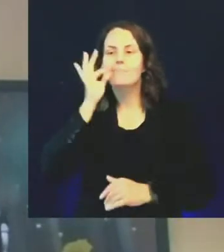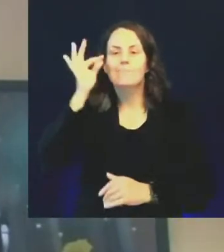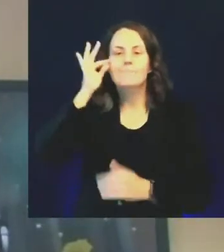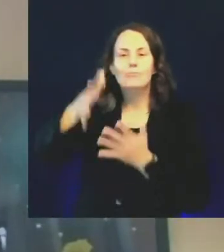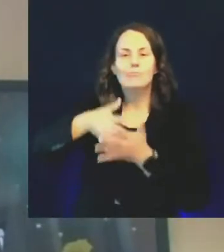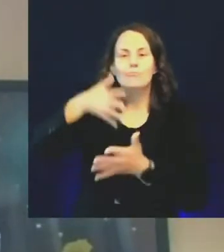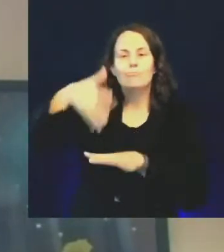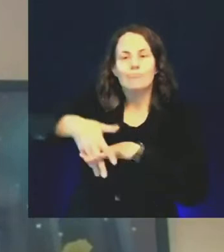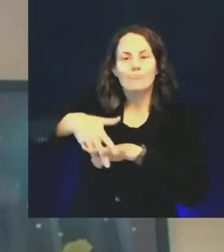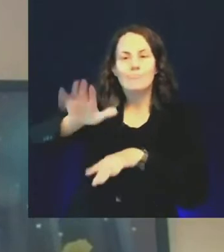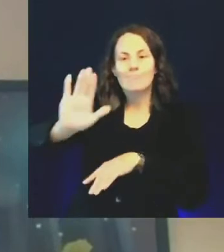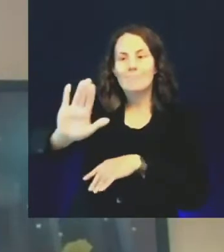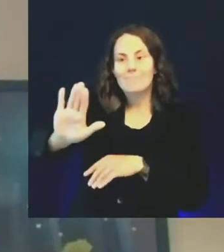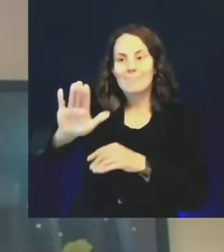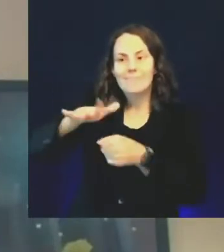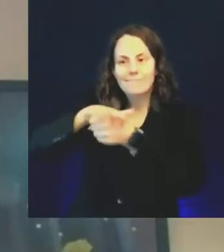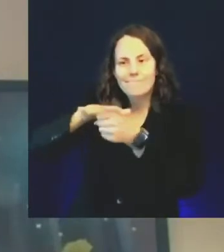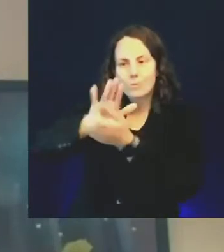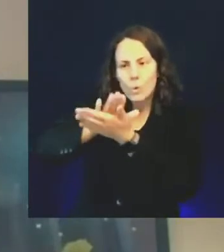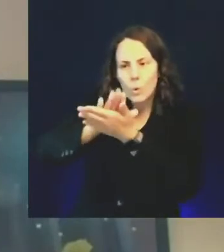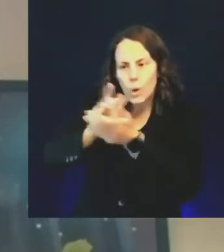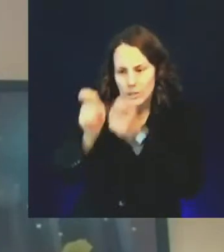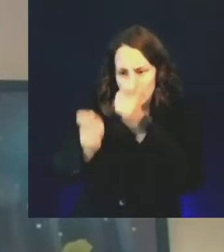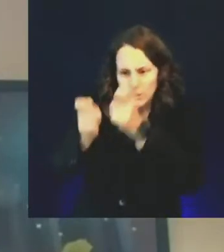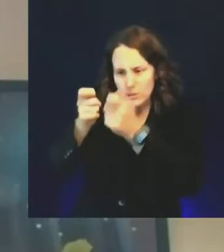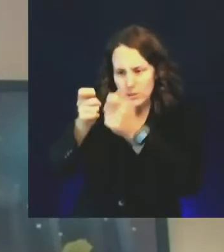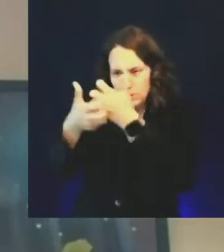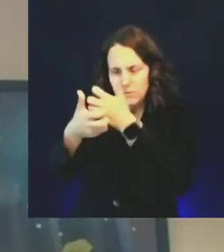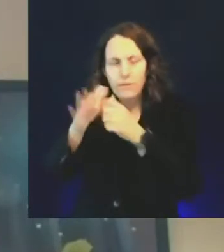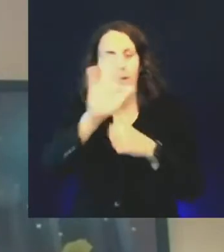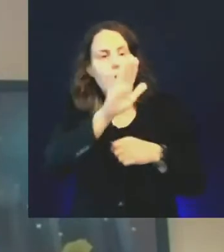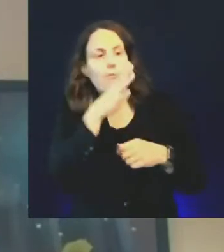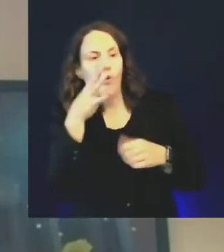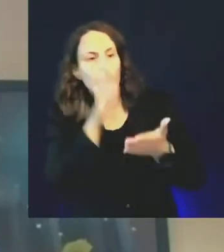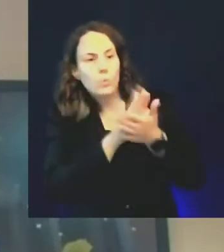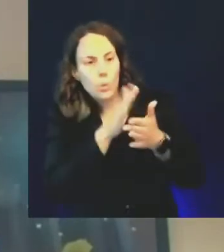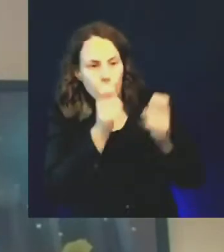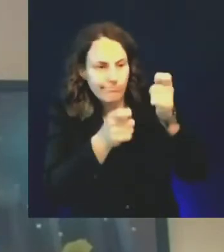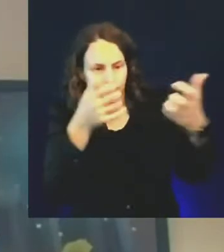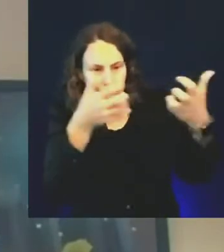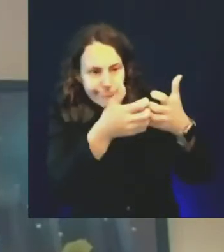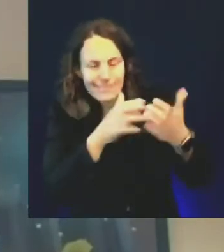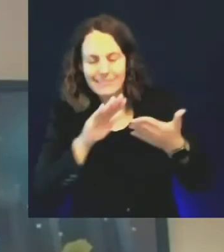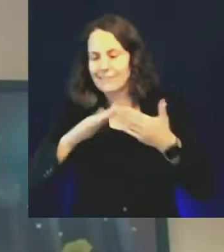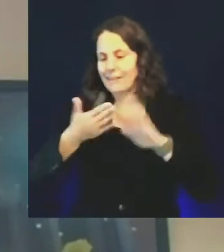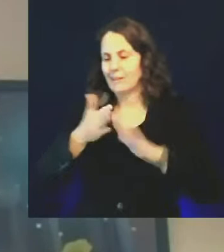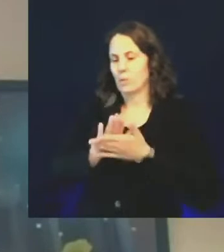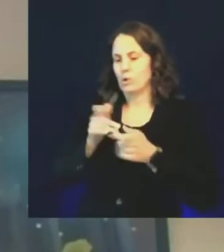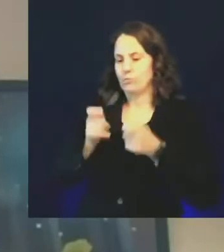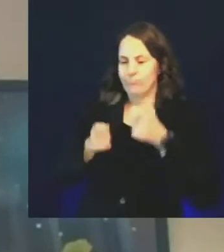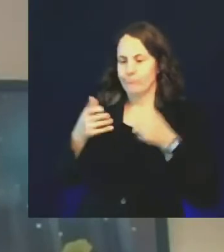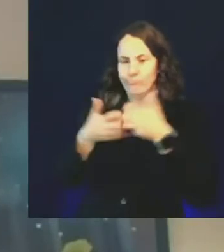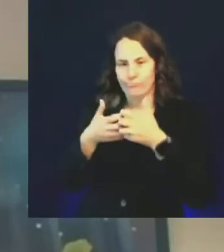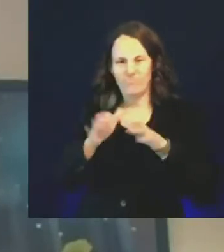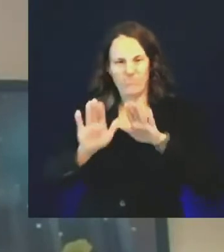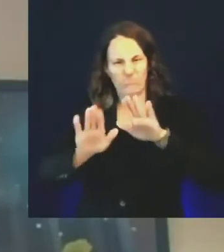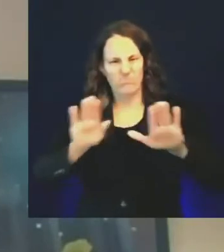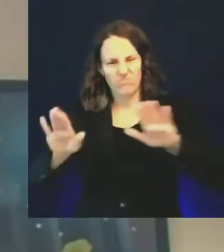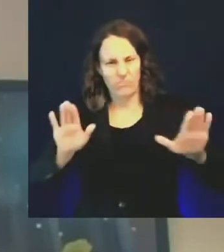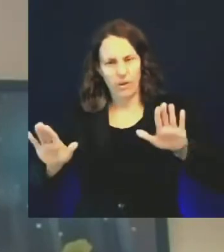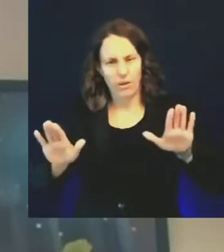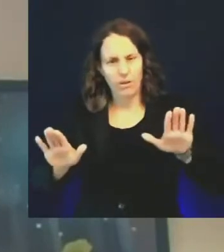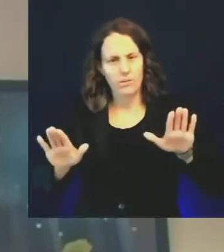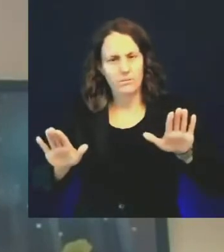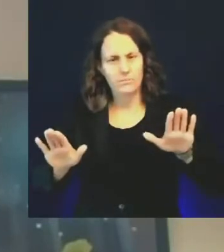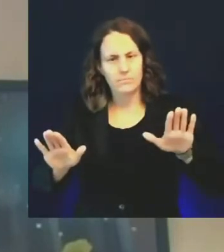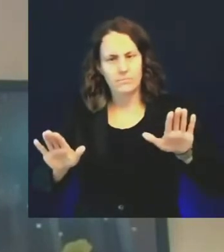that I think CDC has come out with some very strong recommendations. And first